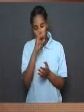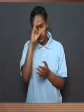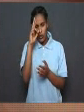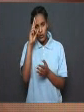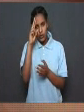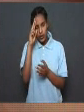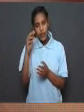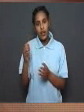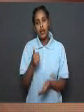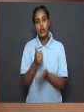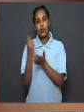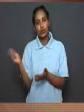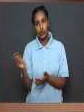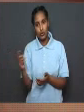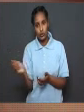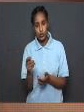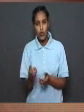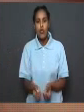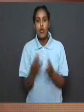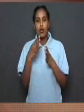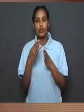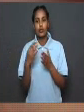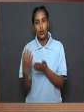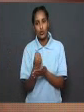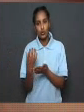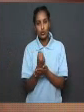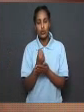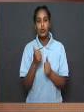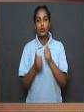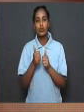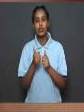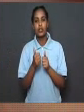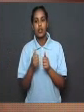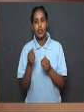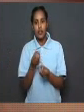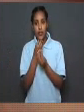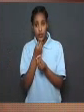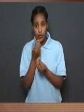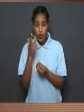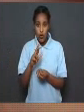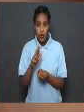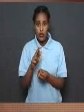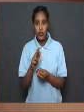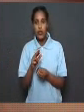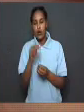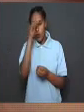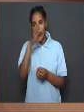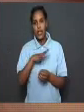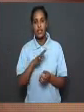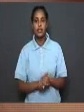healthy crops yield more produce, which helps to feed animals and human